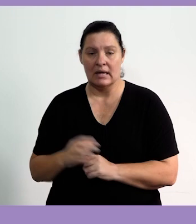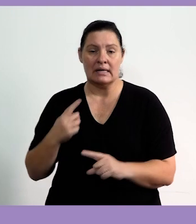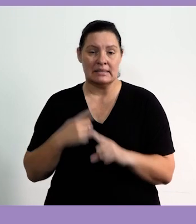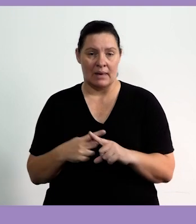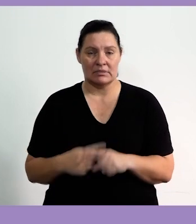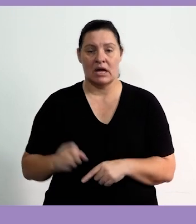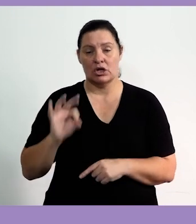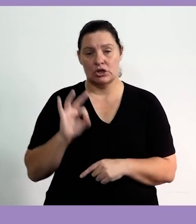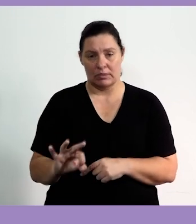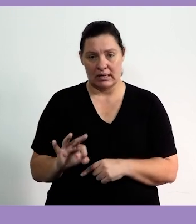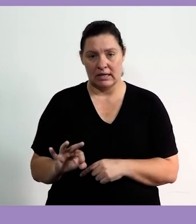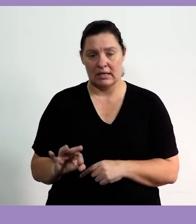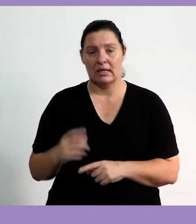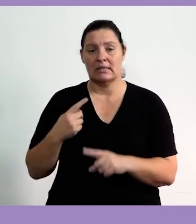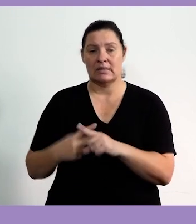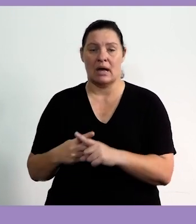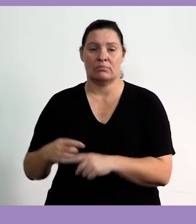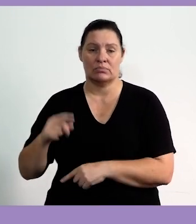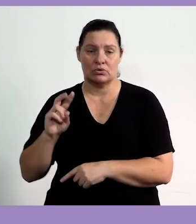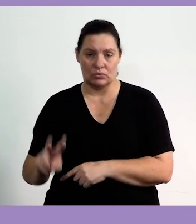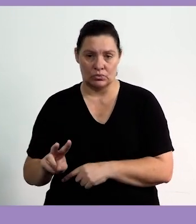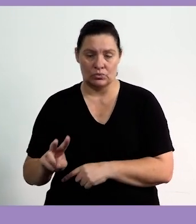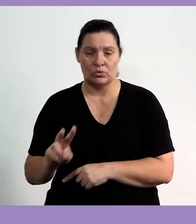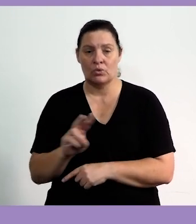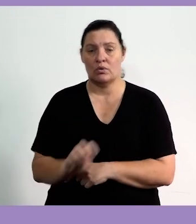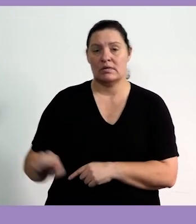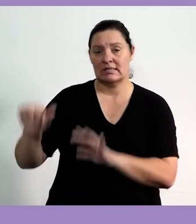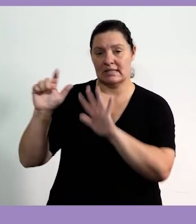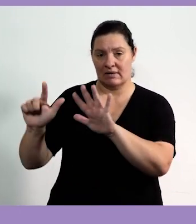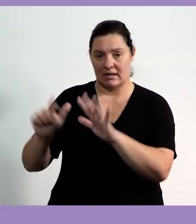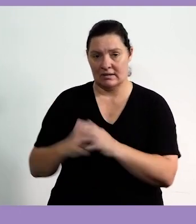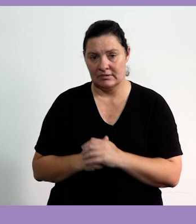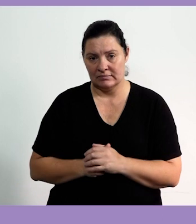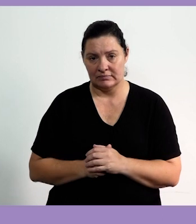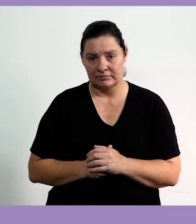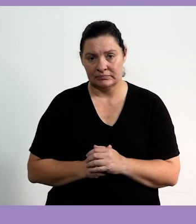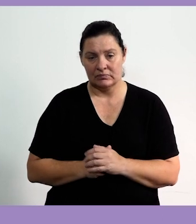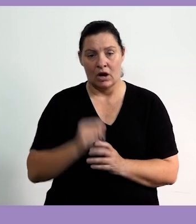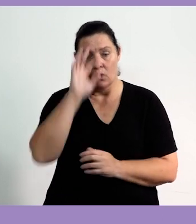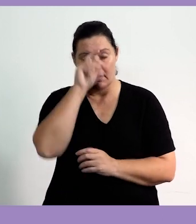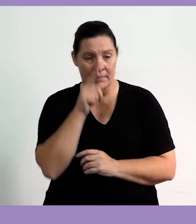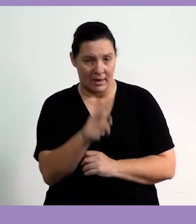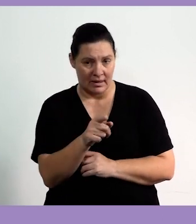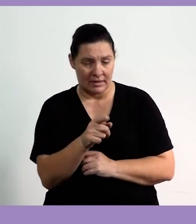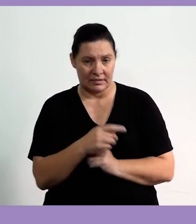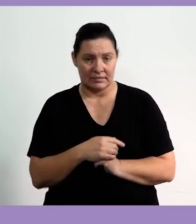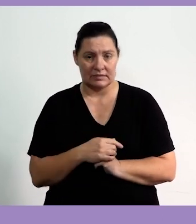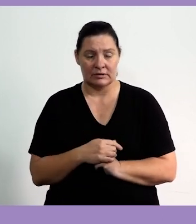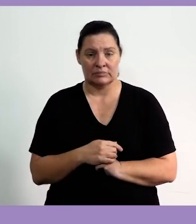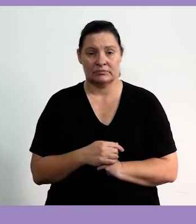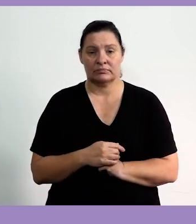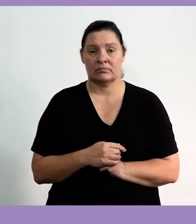3, multiplied by 3 multiplied by 2 raised to the exponent 7. So